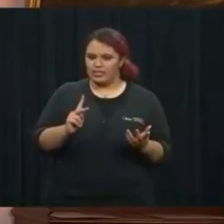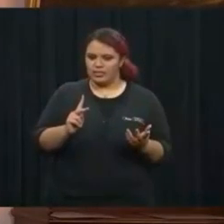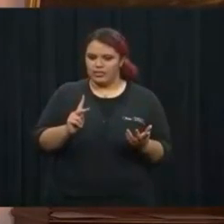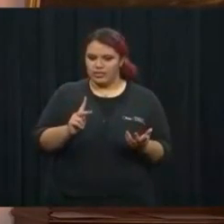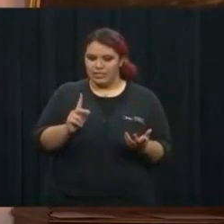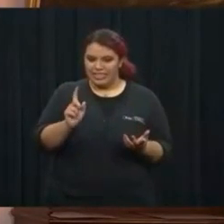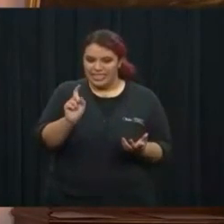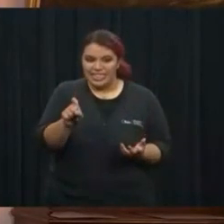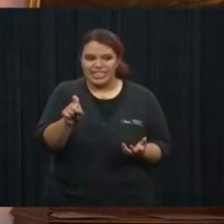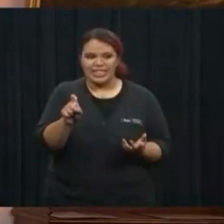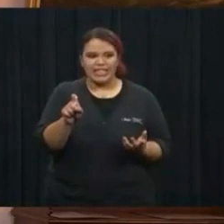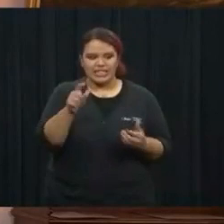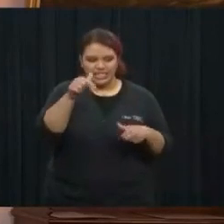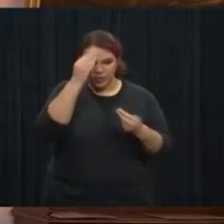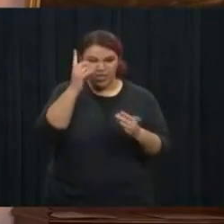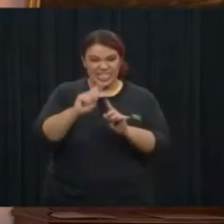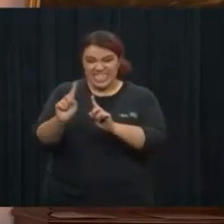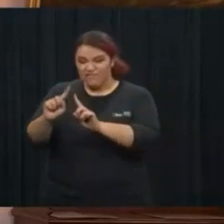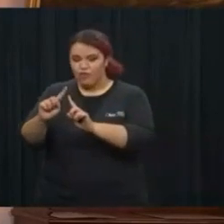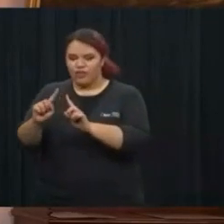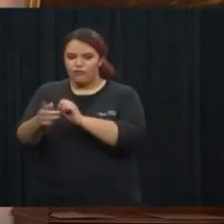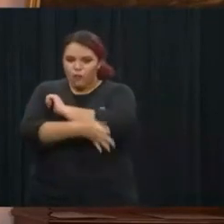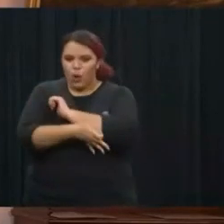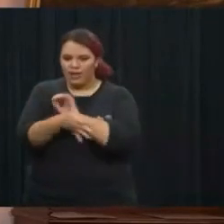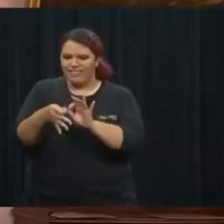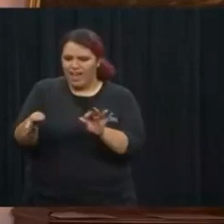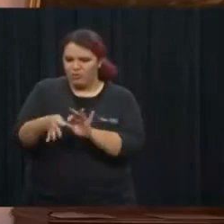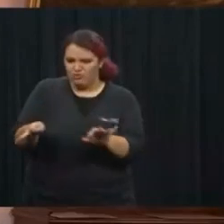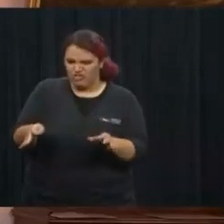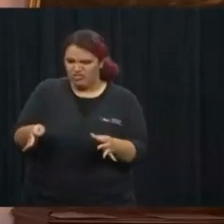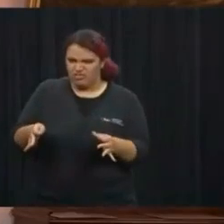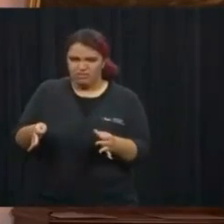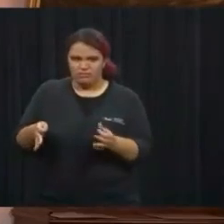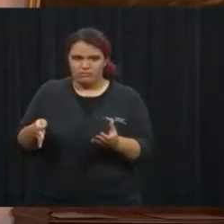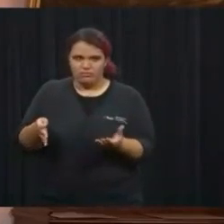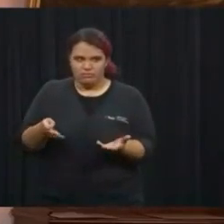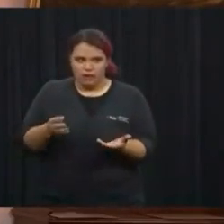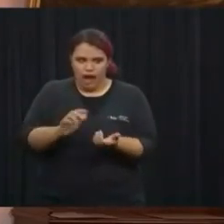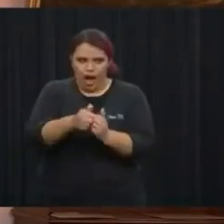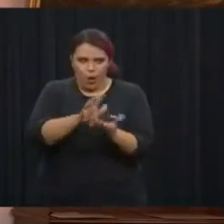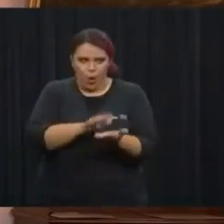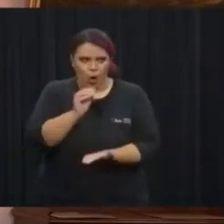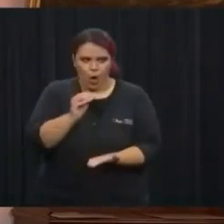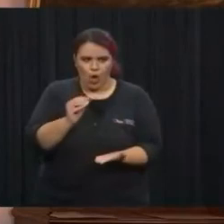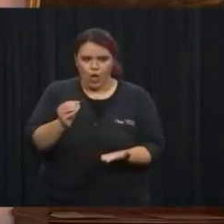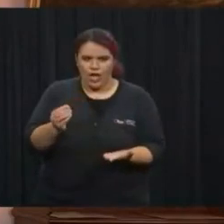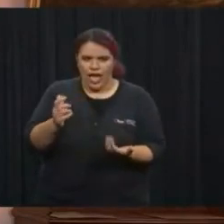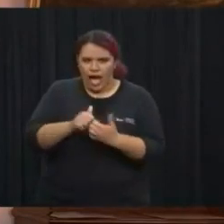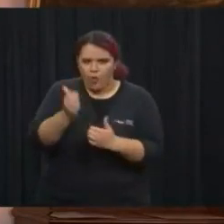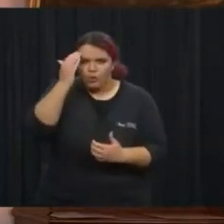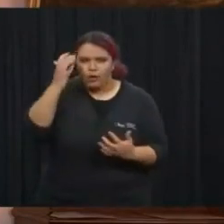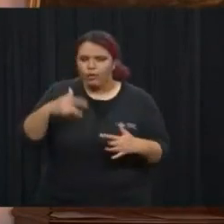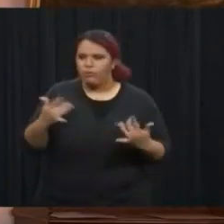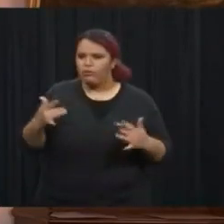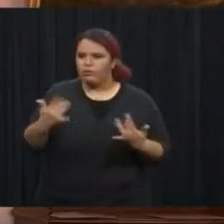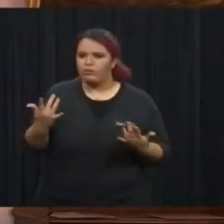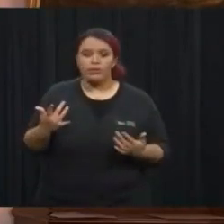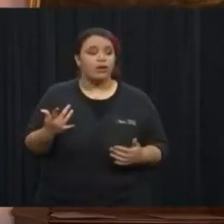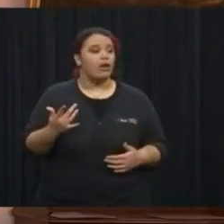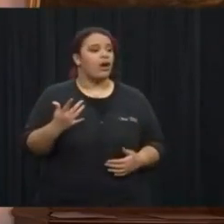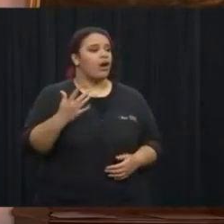is we're going after testing. So the second we have it, we're going to be out there doing every surveillance, every cluster, you know,